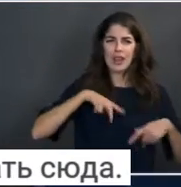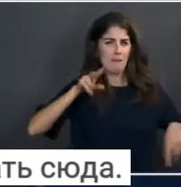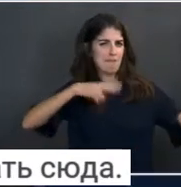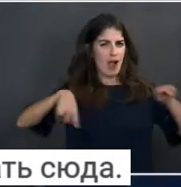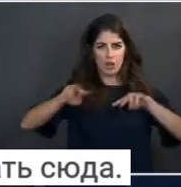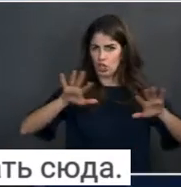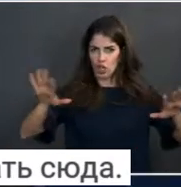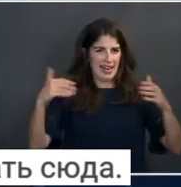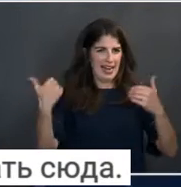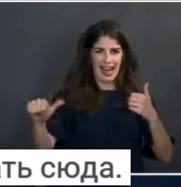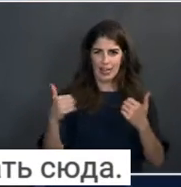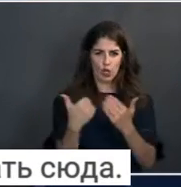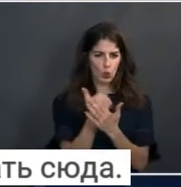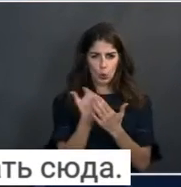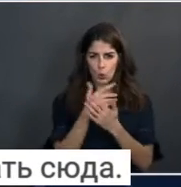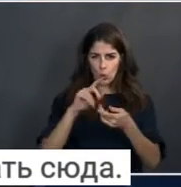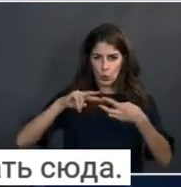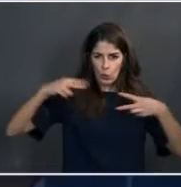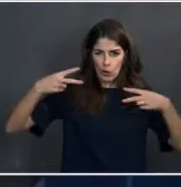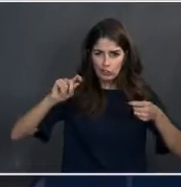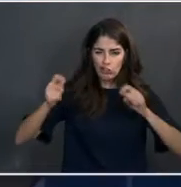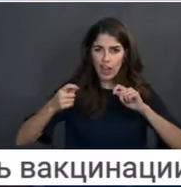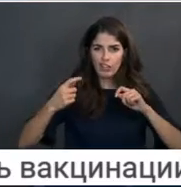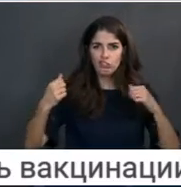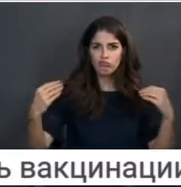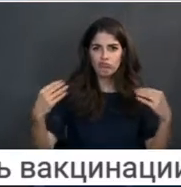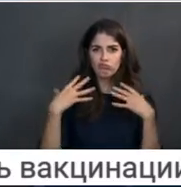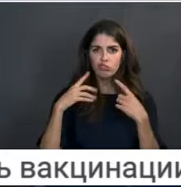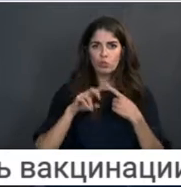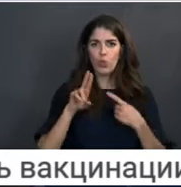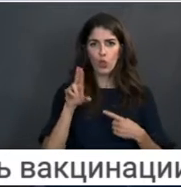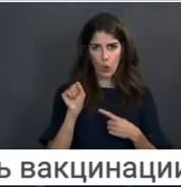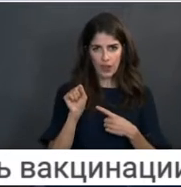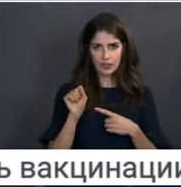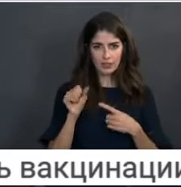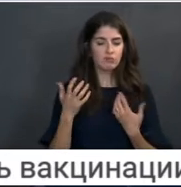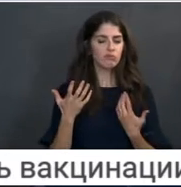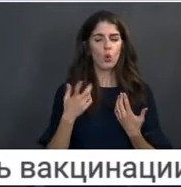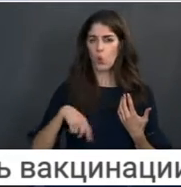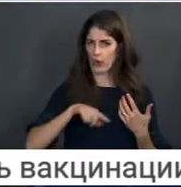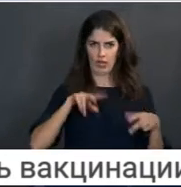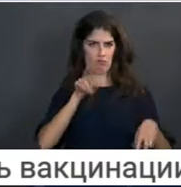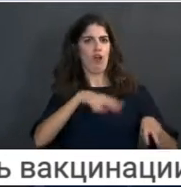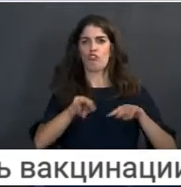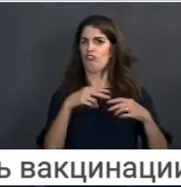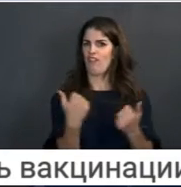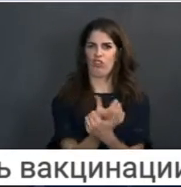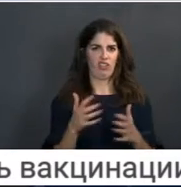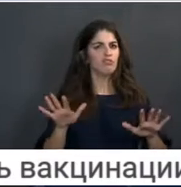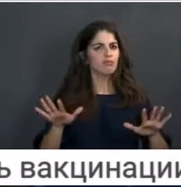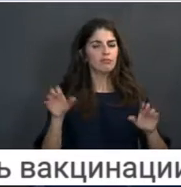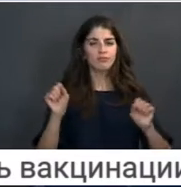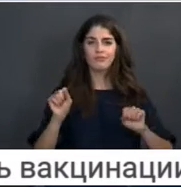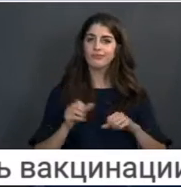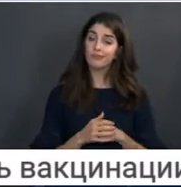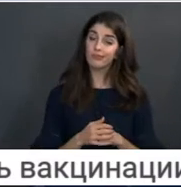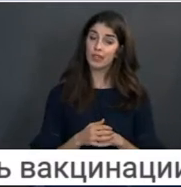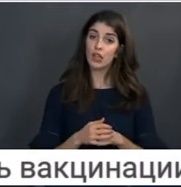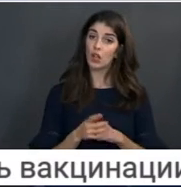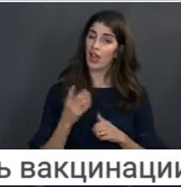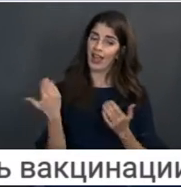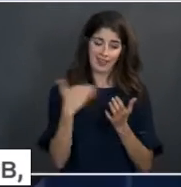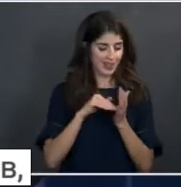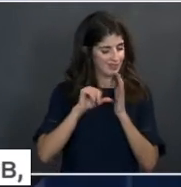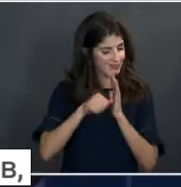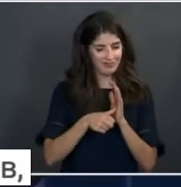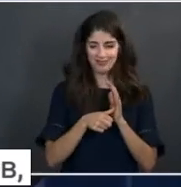world and the potential for them to travel here. It reiterates or reemphasizes, I should say, the importance of